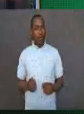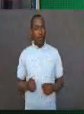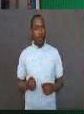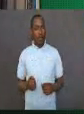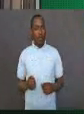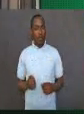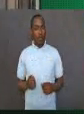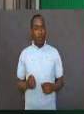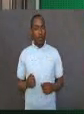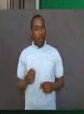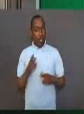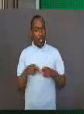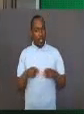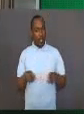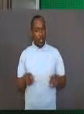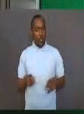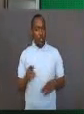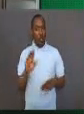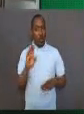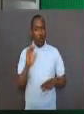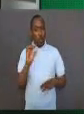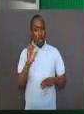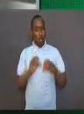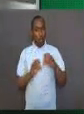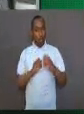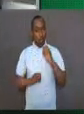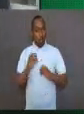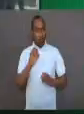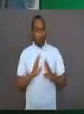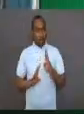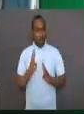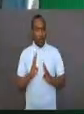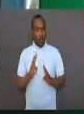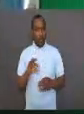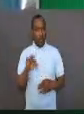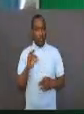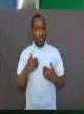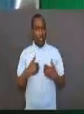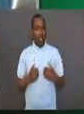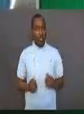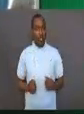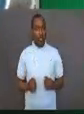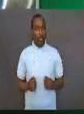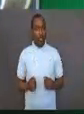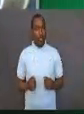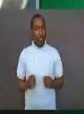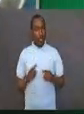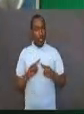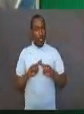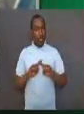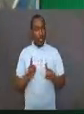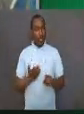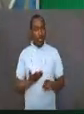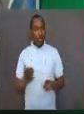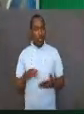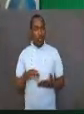Researcher Derek Lovely, a microbiologist at the University of Massachusetts Amherst, is a recognized pioneer in